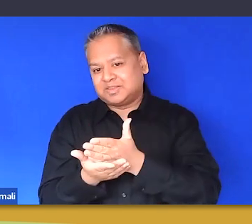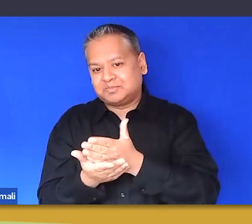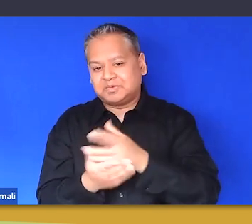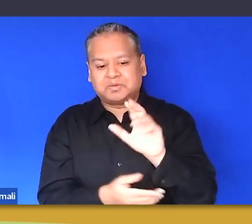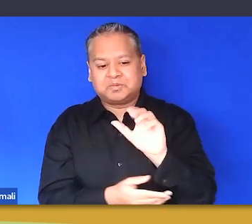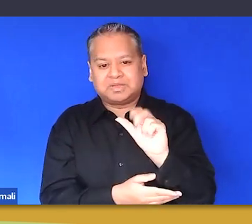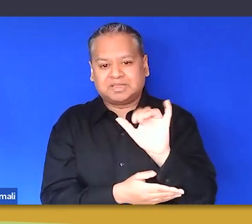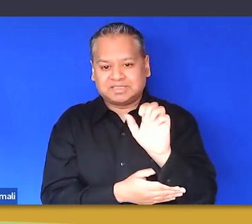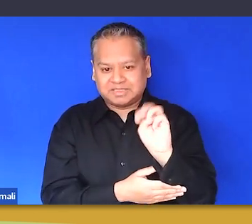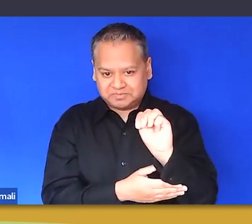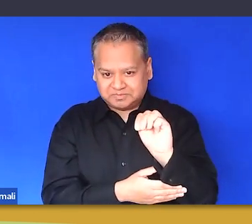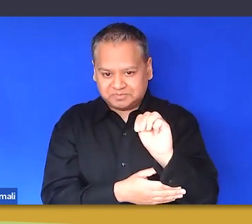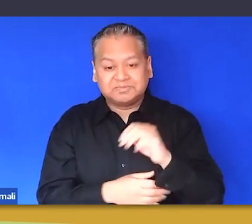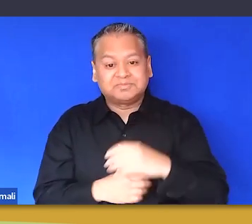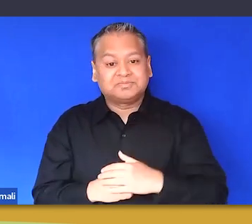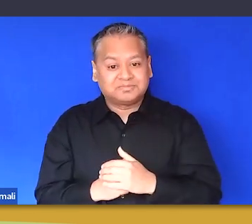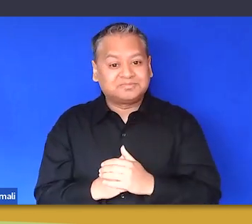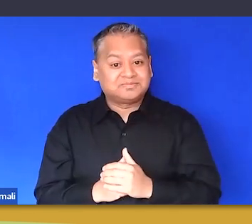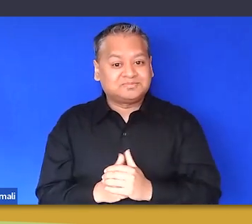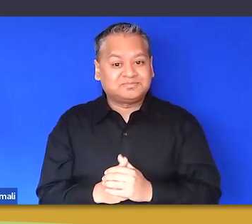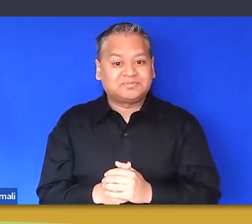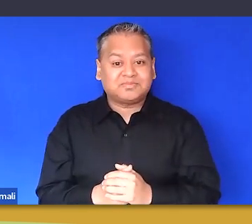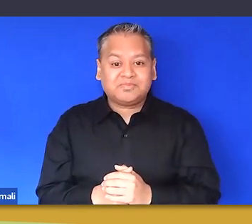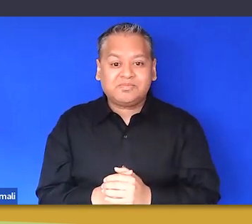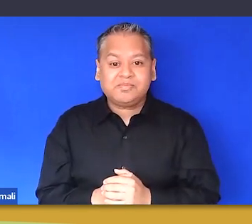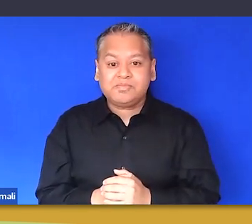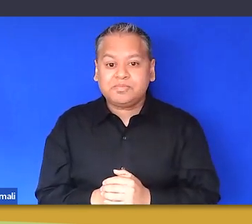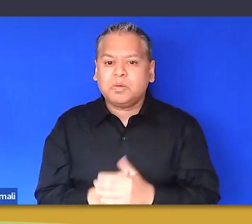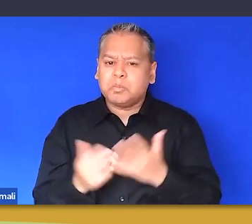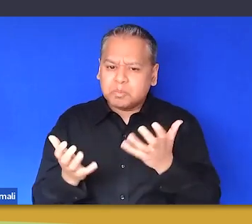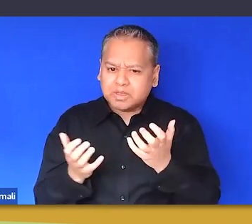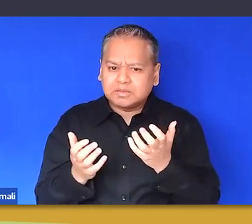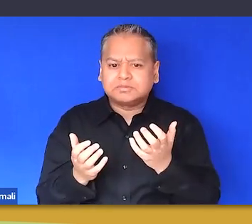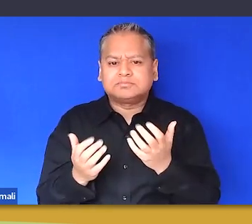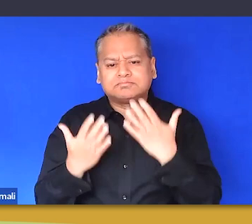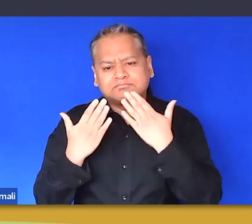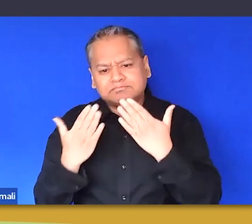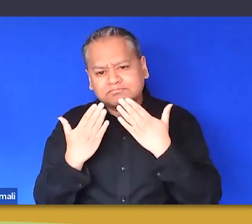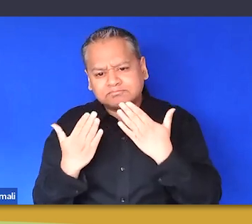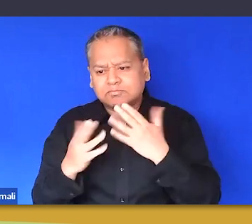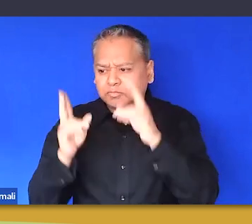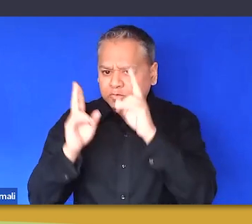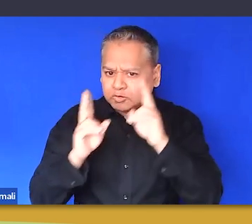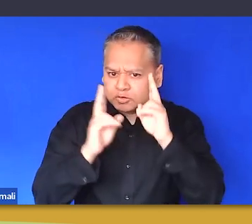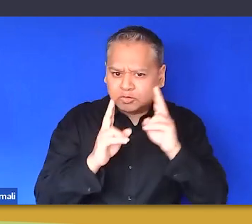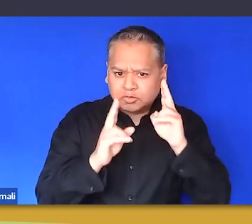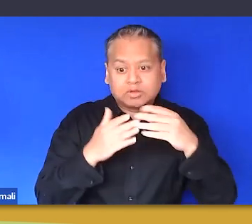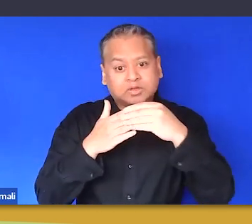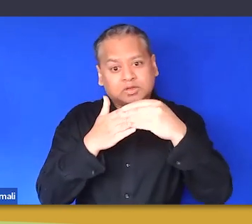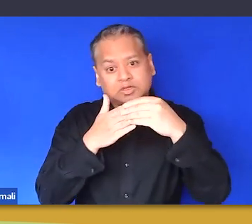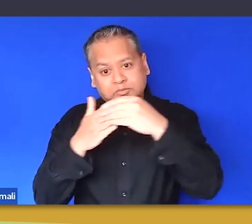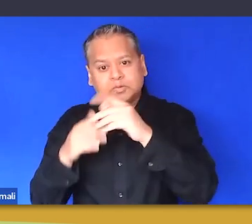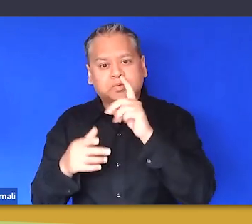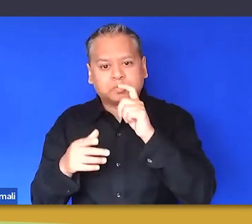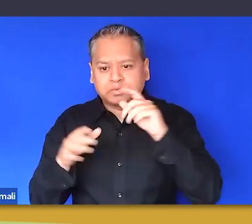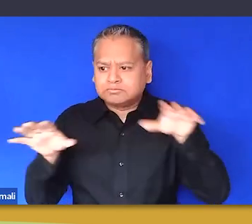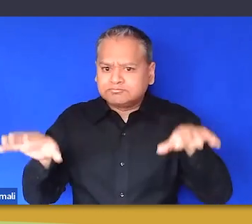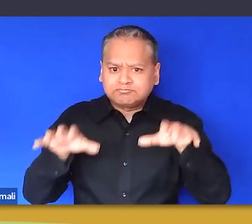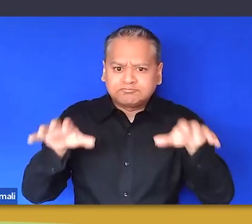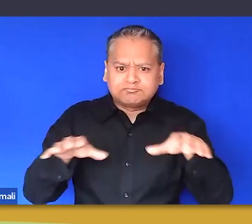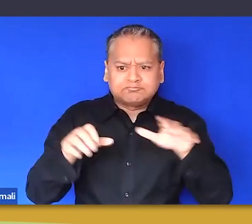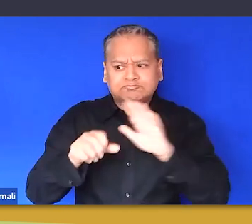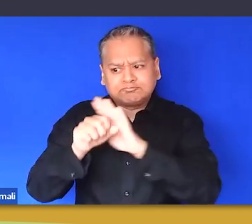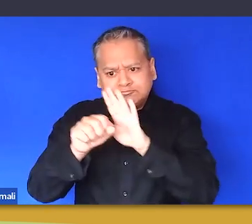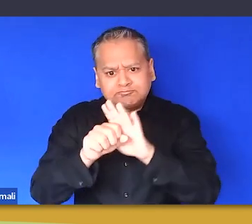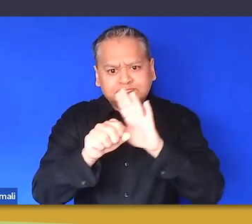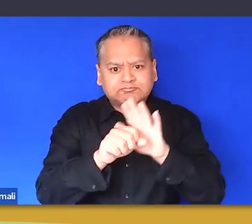are strengthening our communities and leading anti-racism efforts across British Columbia. It is also a chance for us